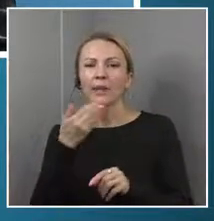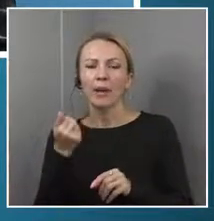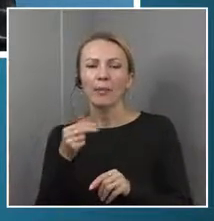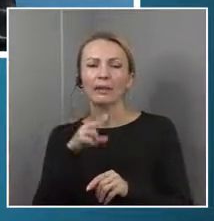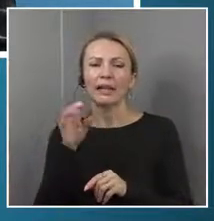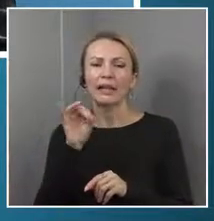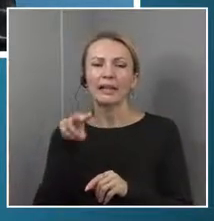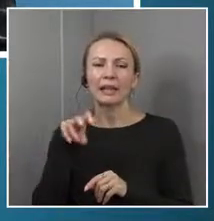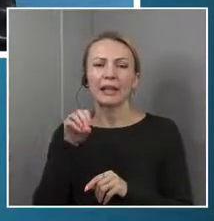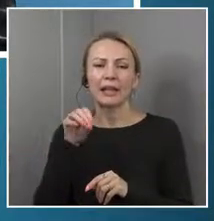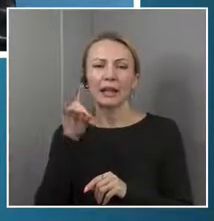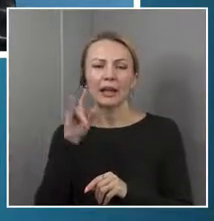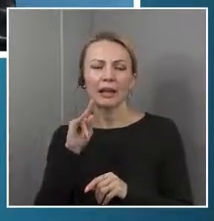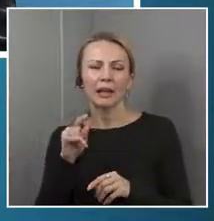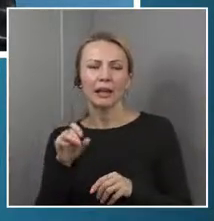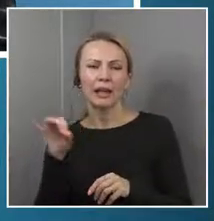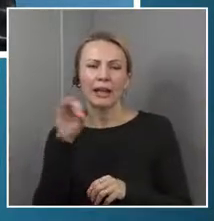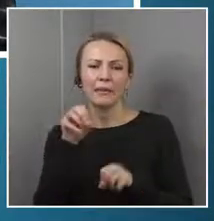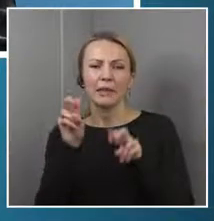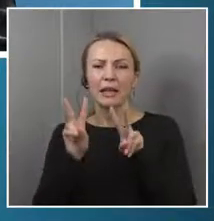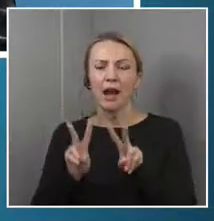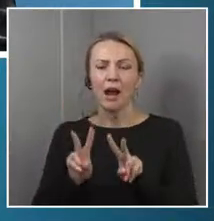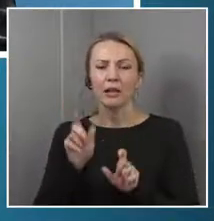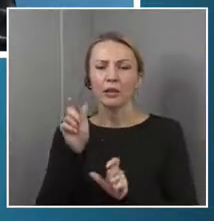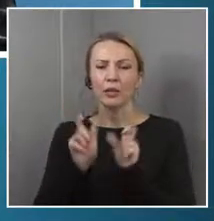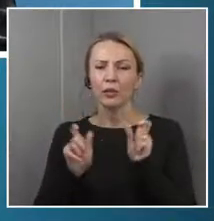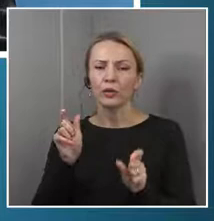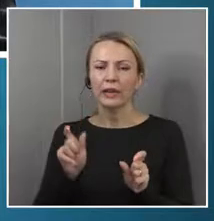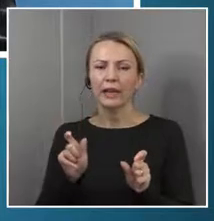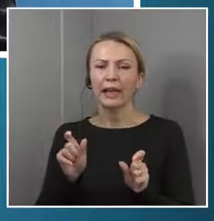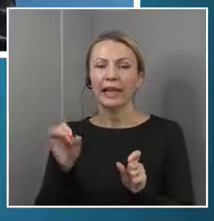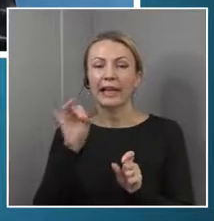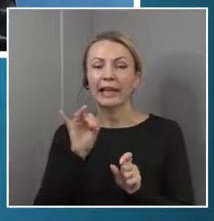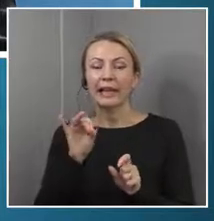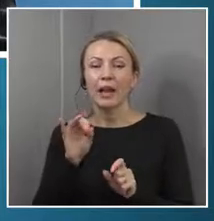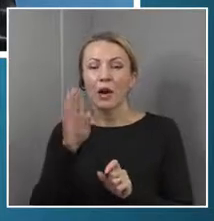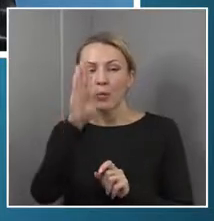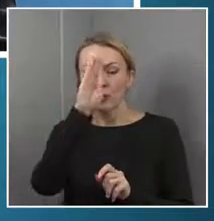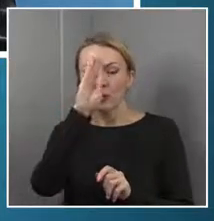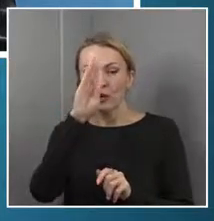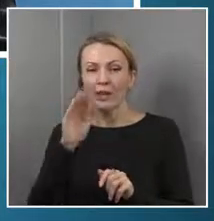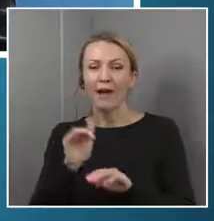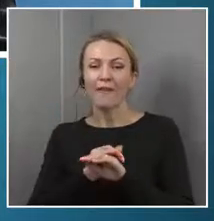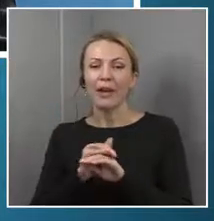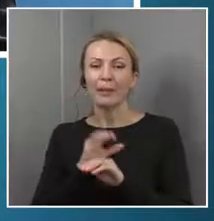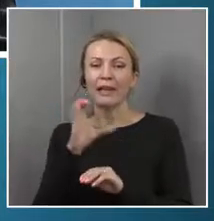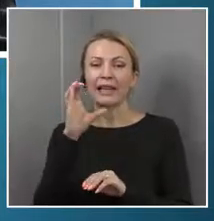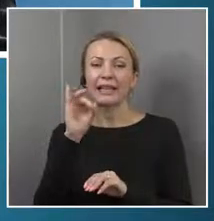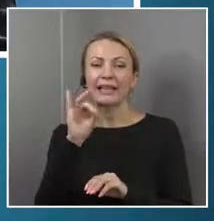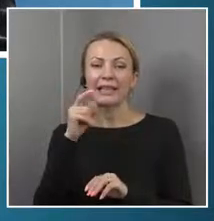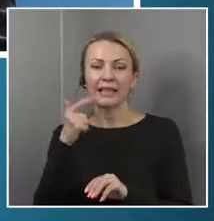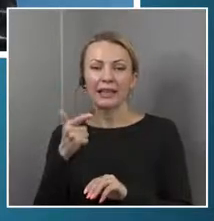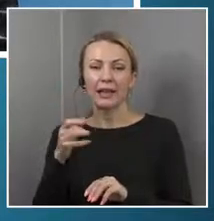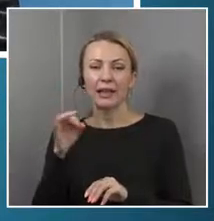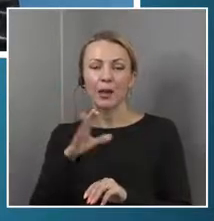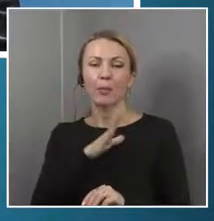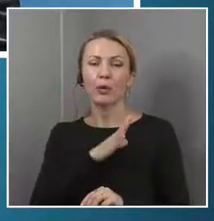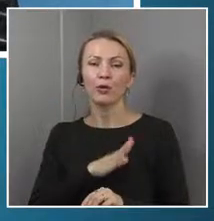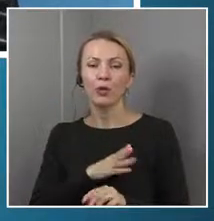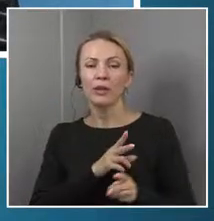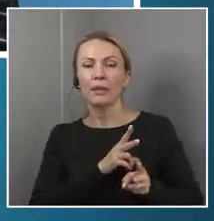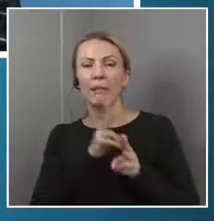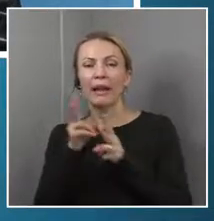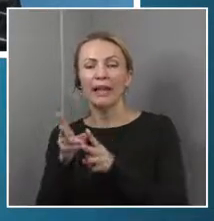artist studios, and there was a whole art scene, but it was kind of underground. And I'm wondering